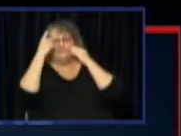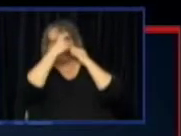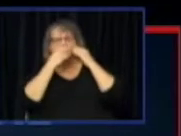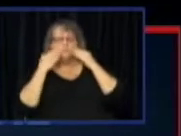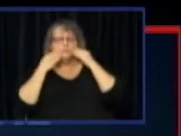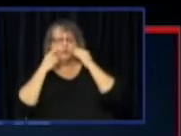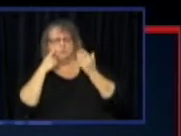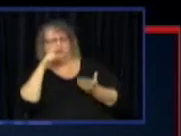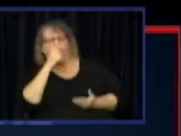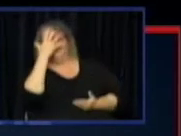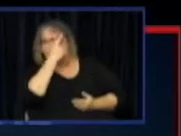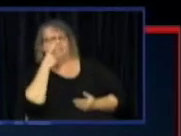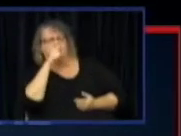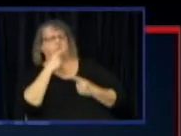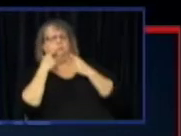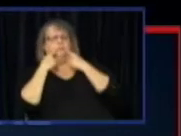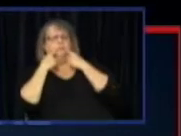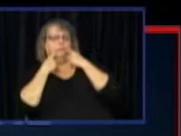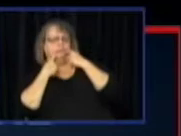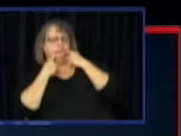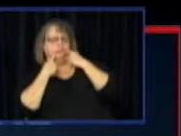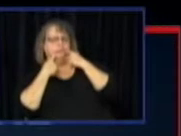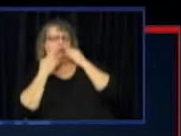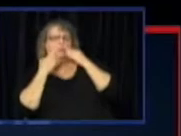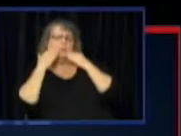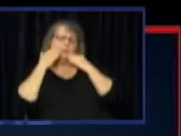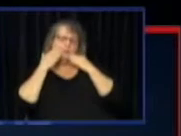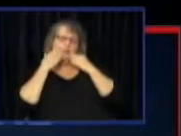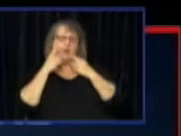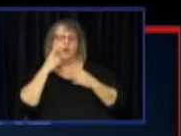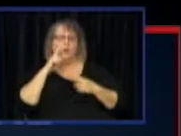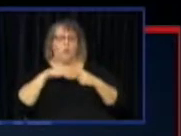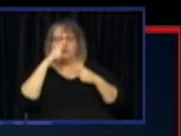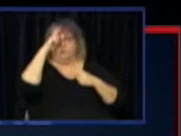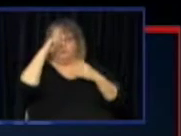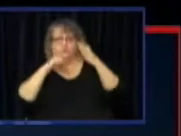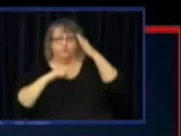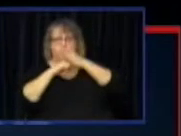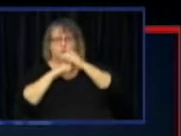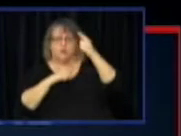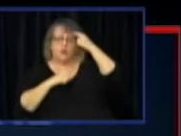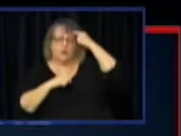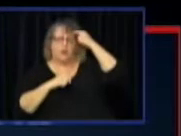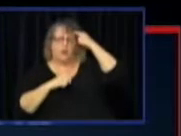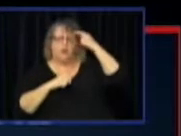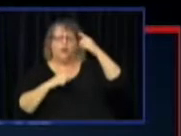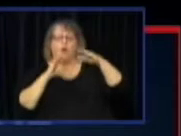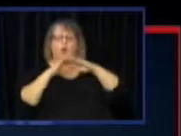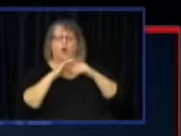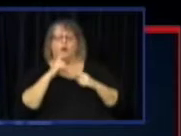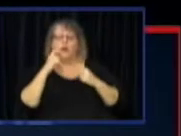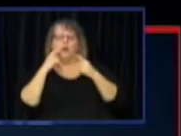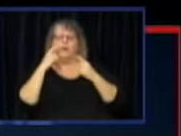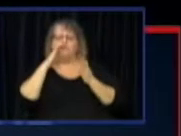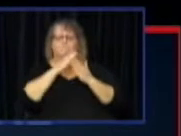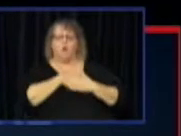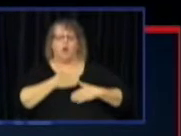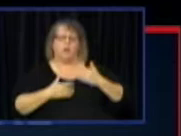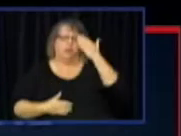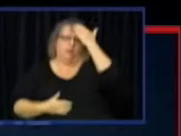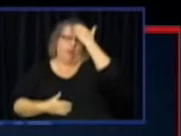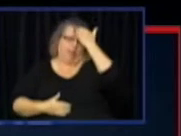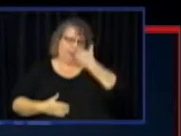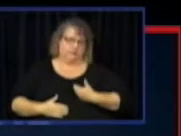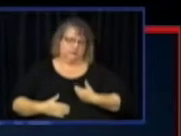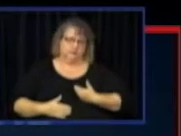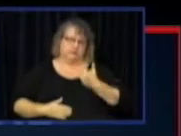it's important to emphasize that when stroke occurs, the deficits are usually on one side of the body,